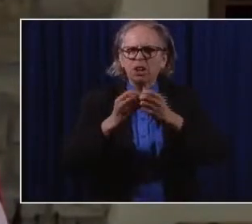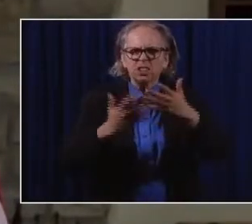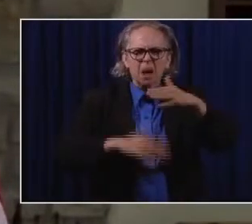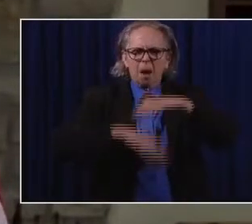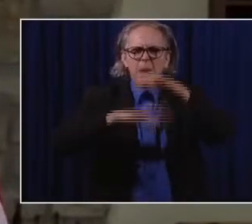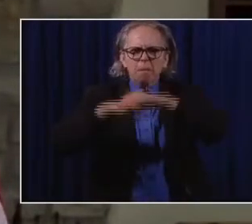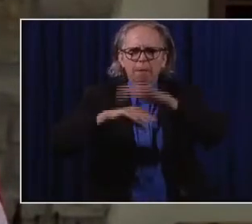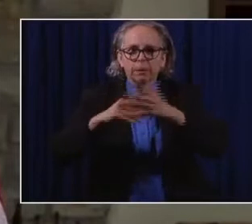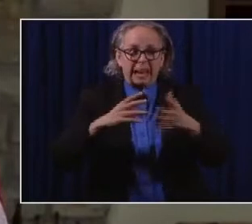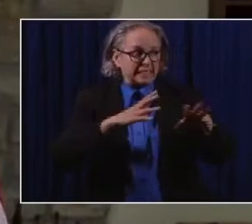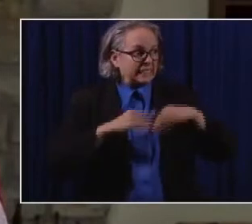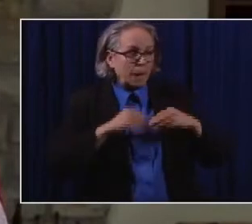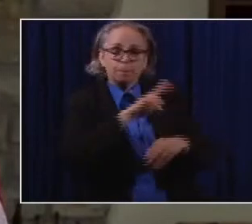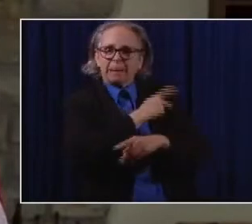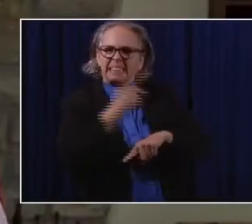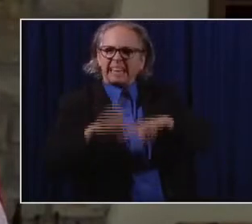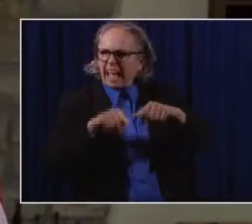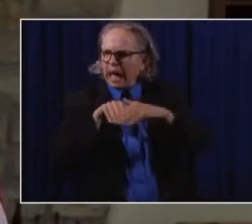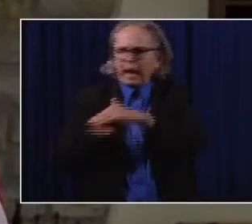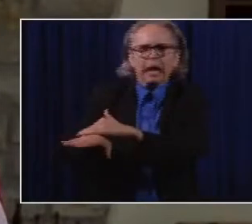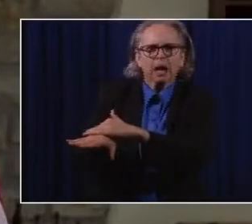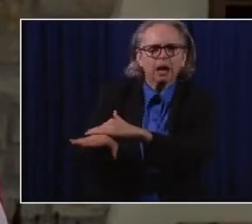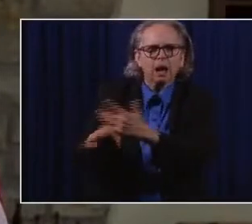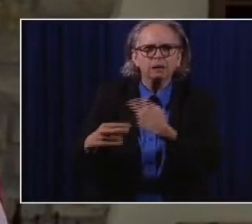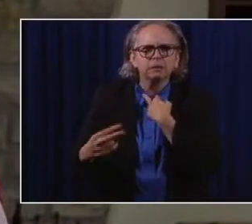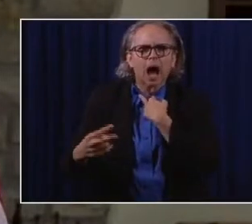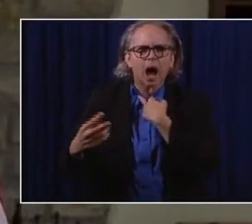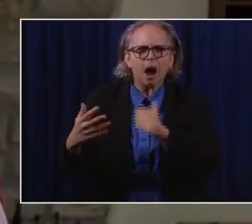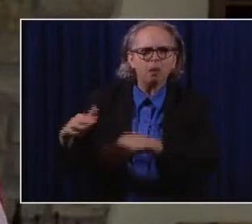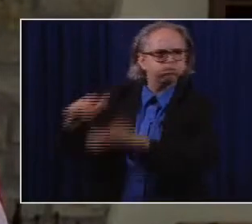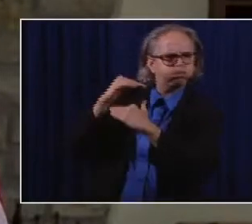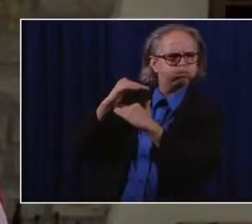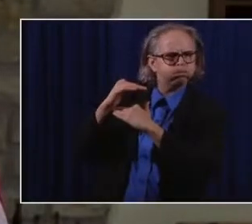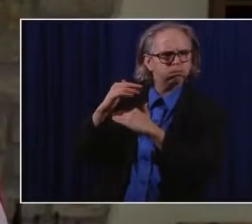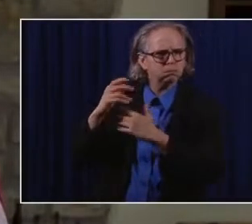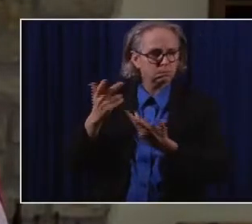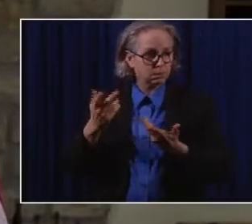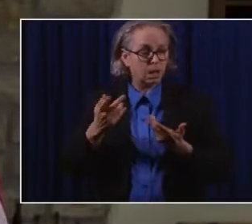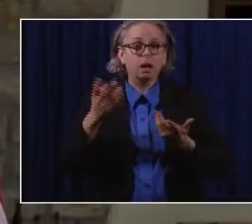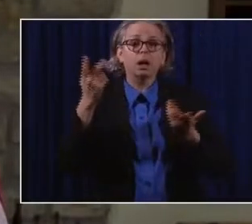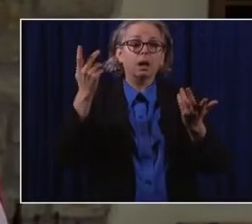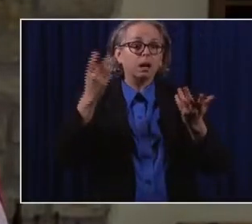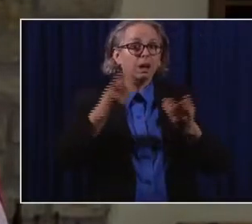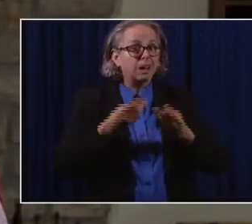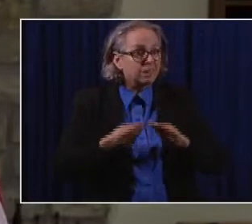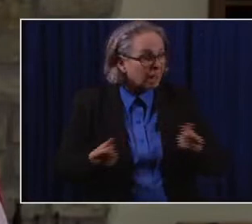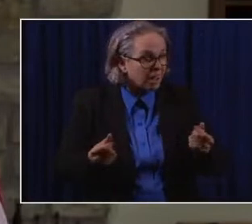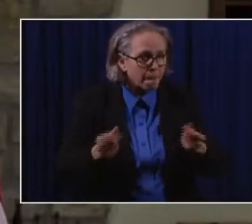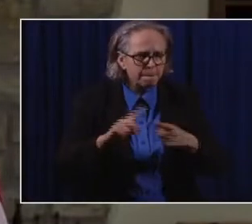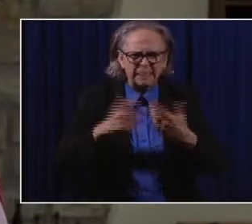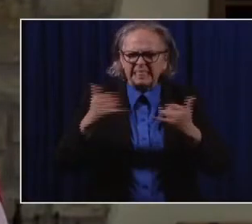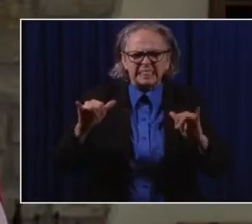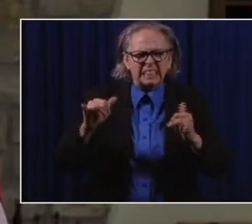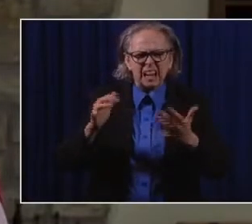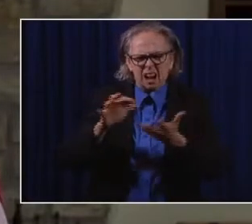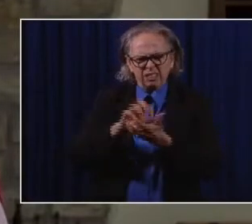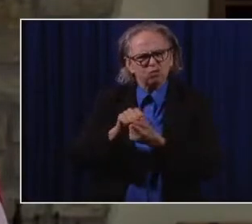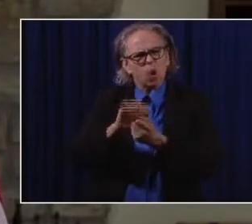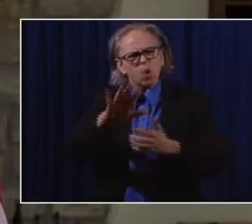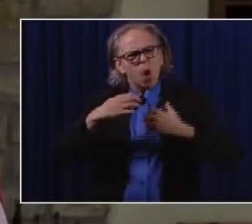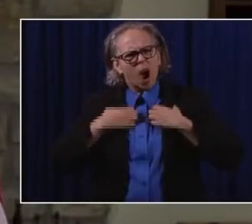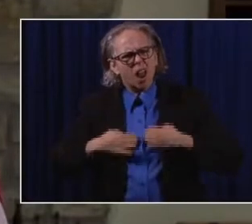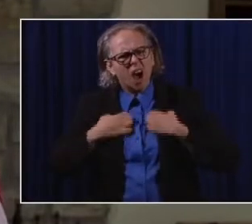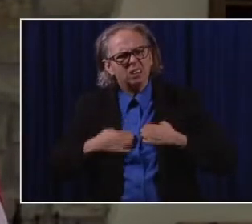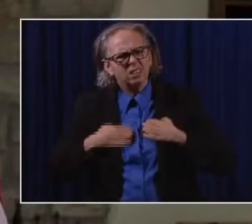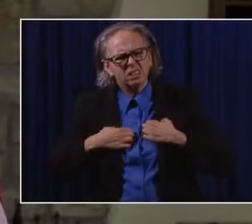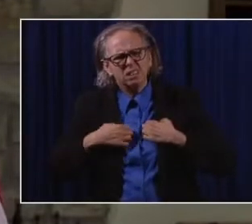the COVID who do in fact recover. But as I go through the statistics today and kind of bring you up to